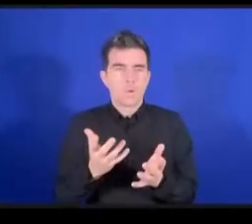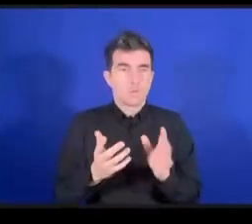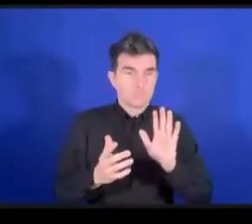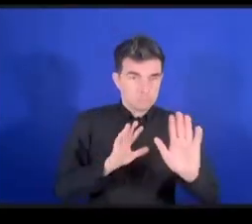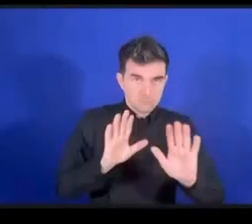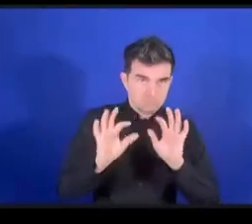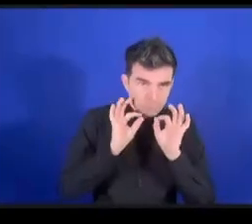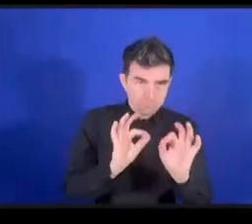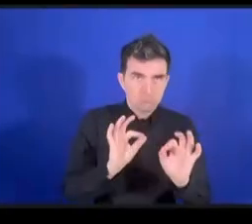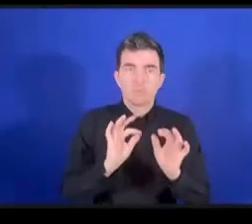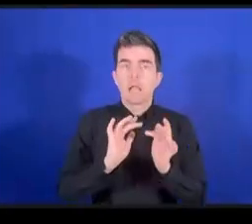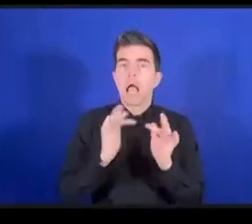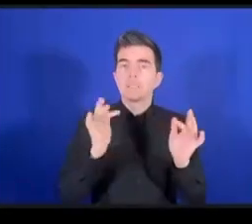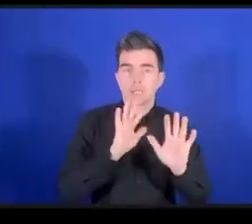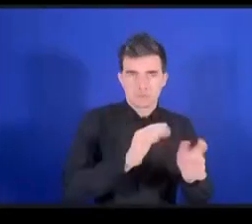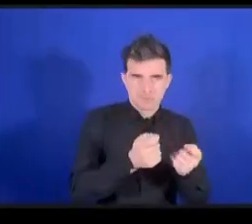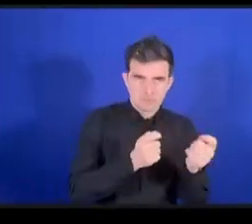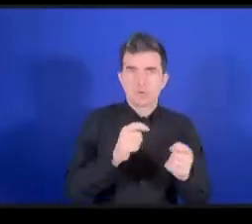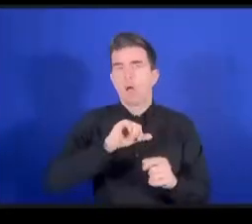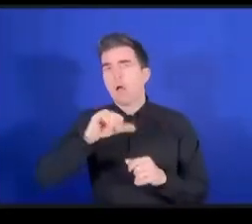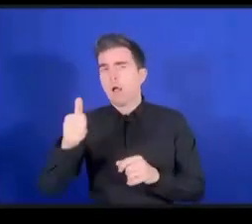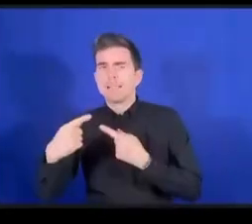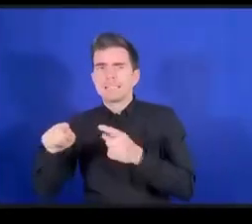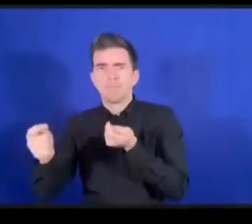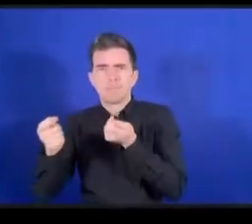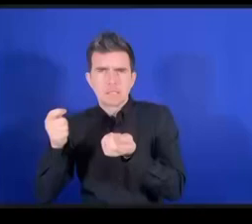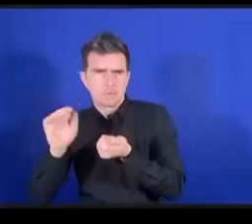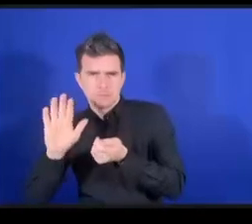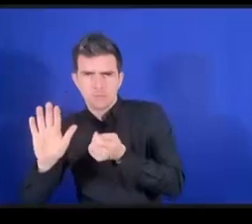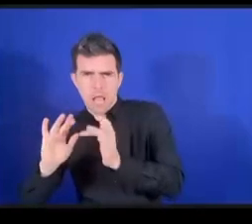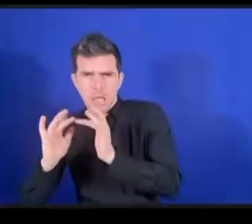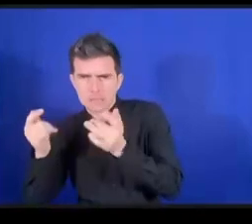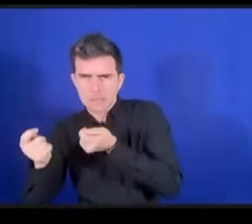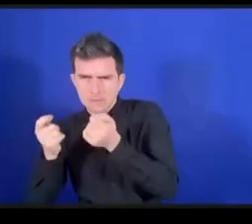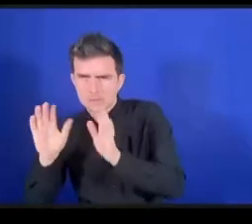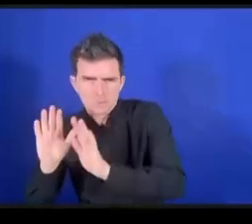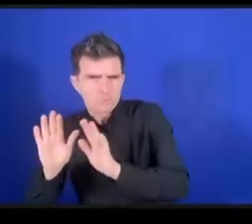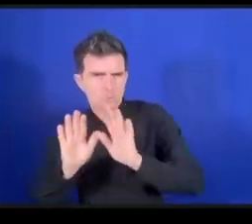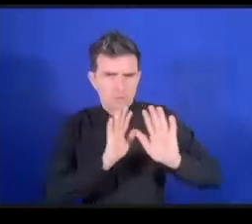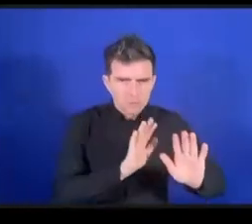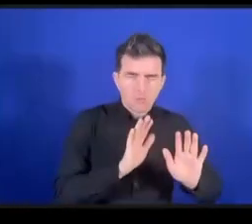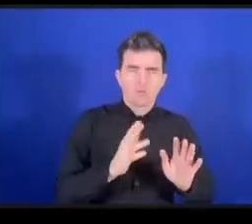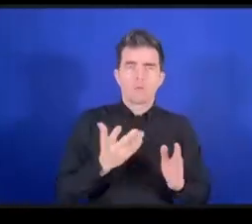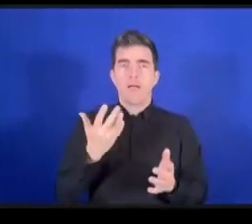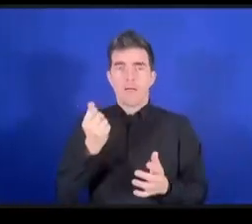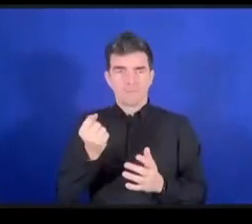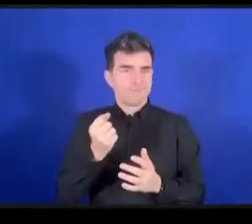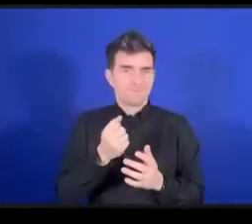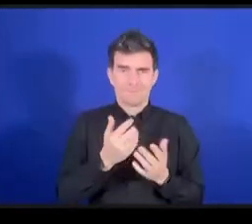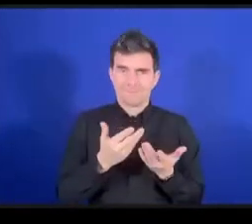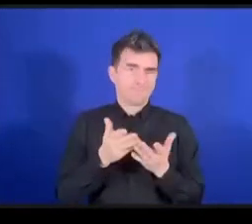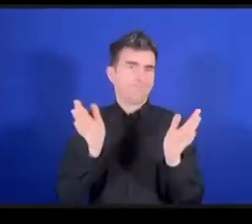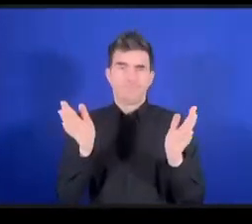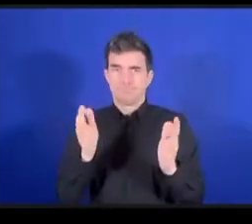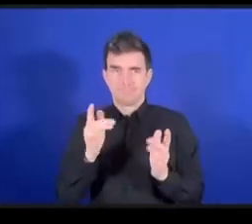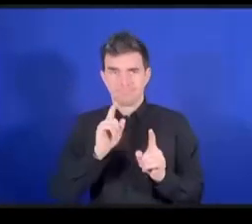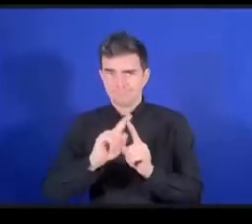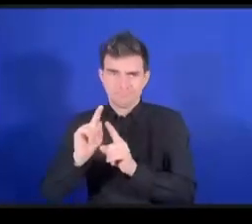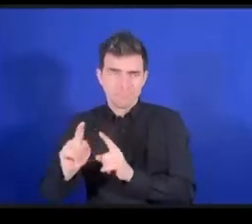intelligence through language models. And we could also see that we never established a